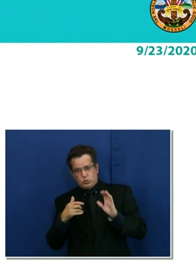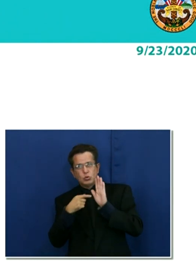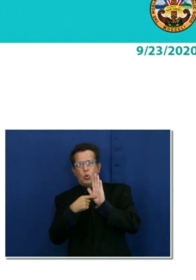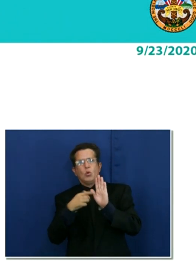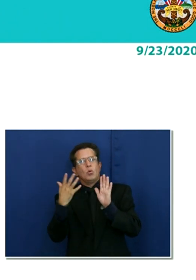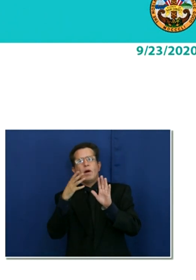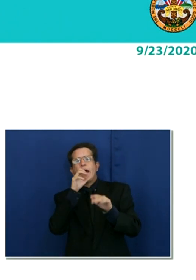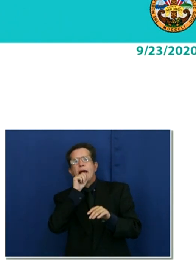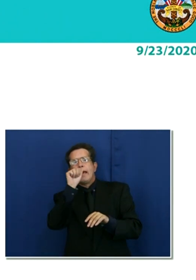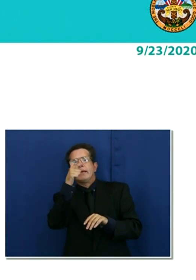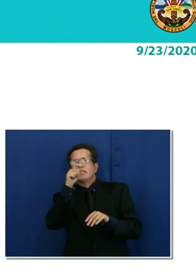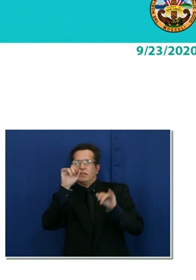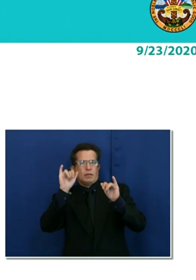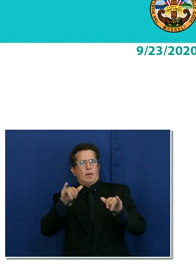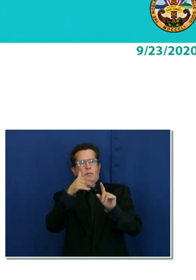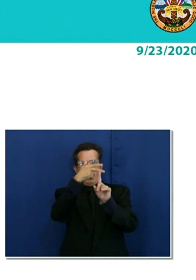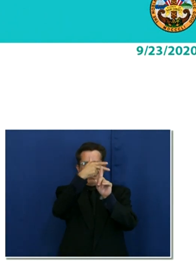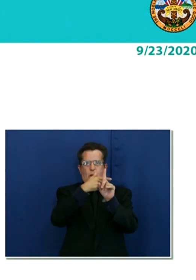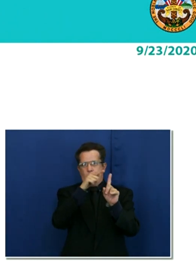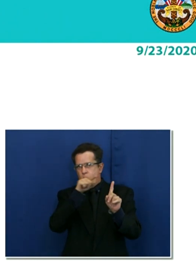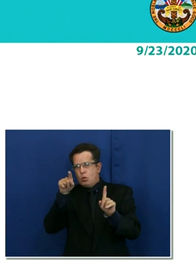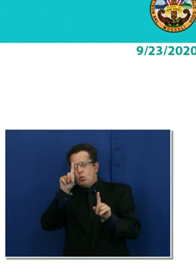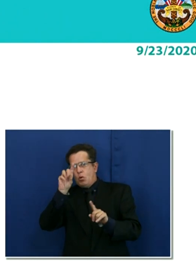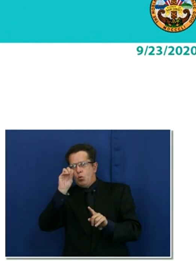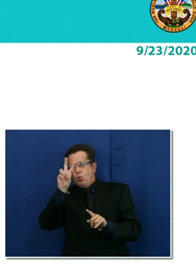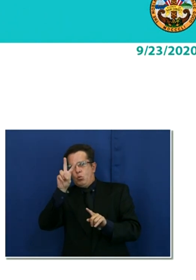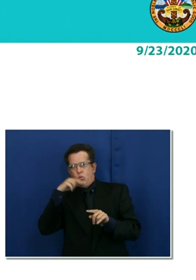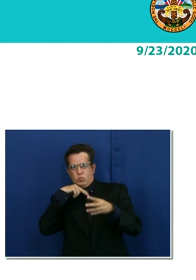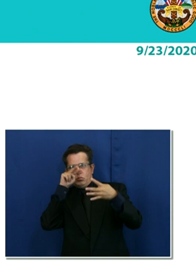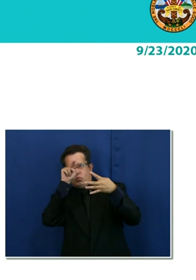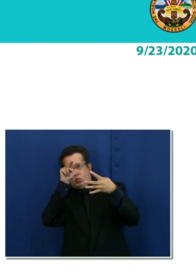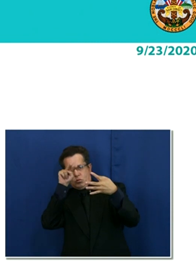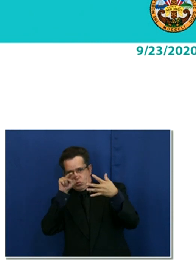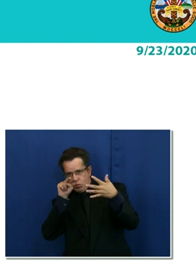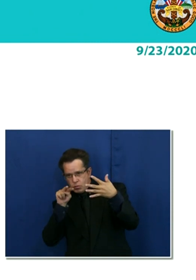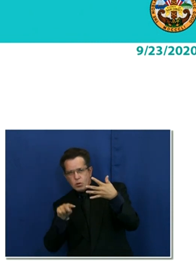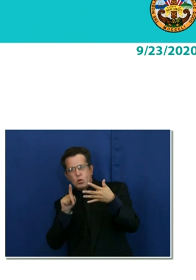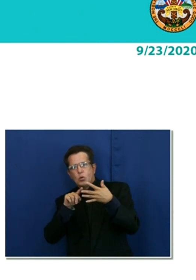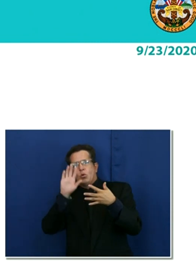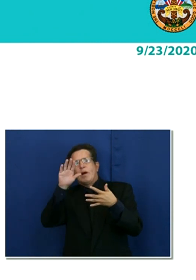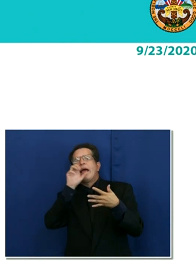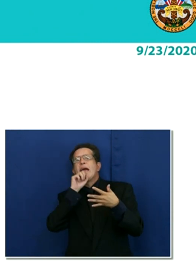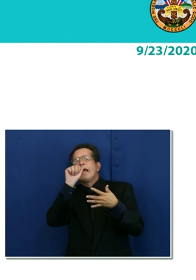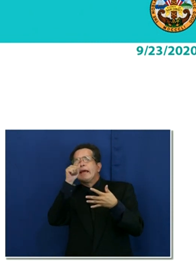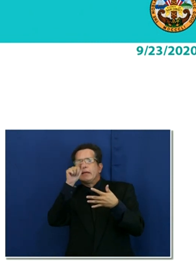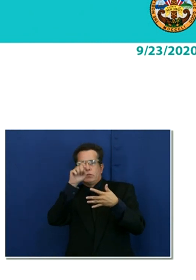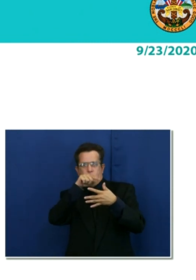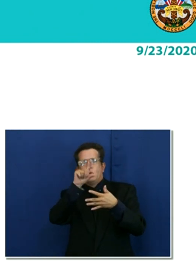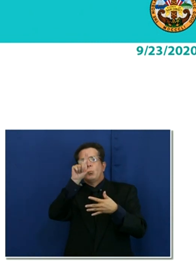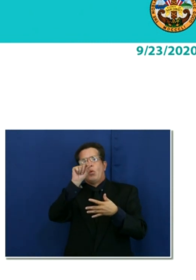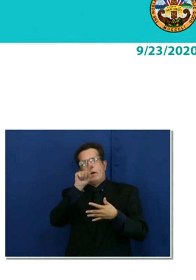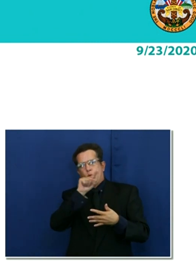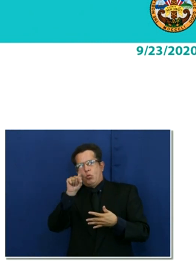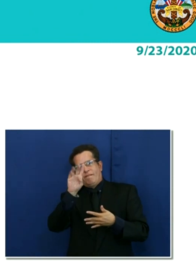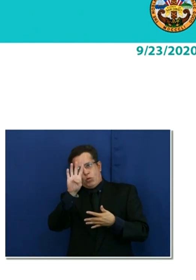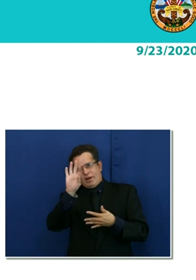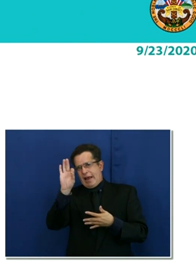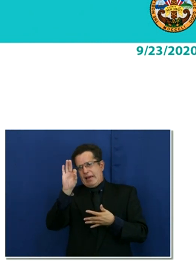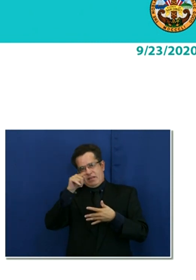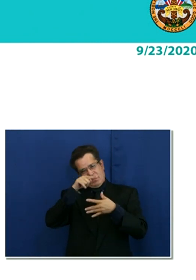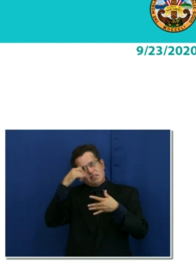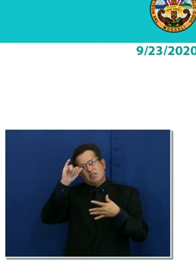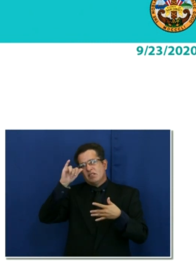total cases is the same, 3 months to 102 years of age. The age group from 20 to 49 years of age